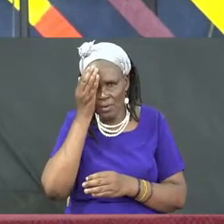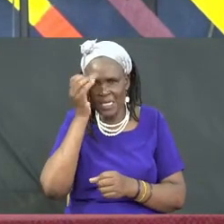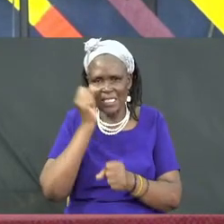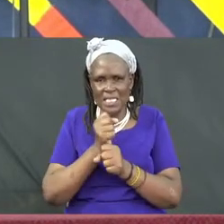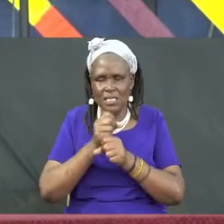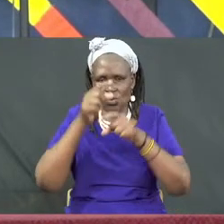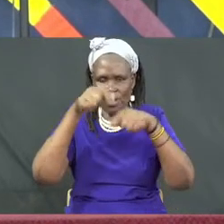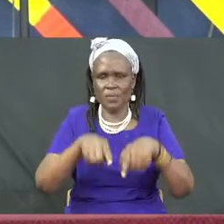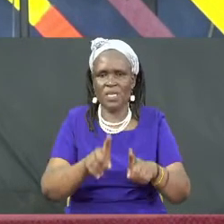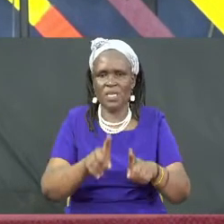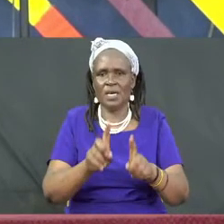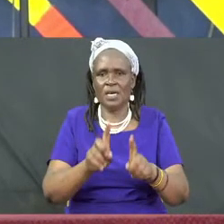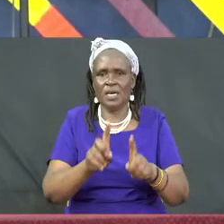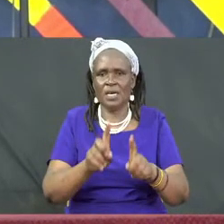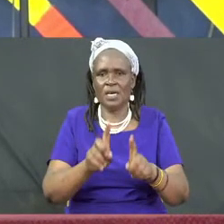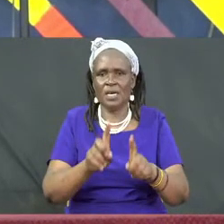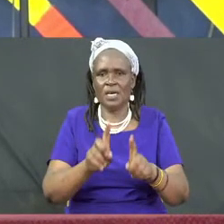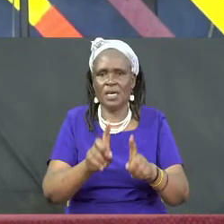themselves.